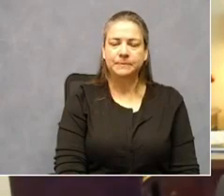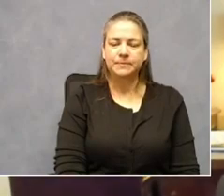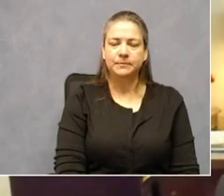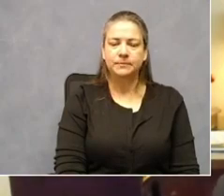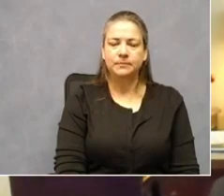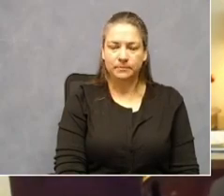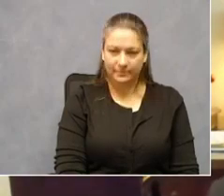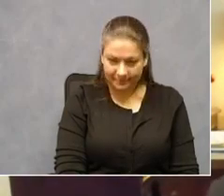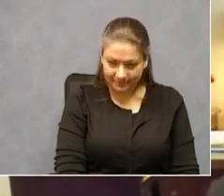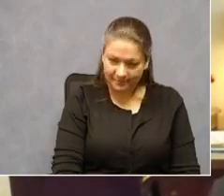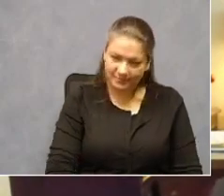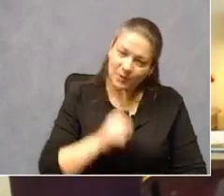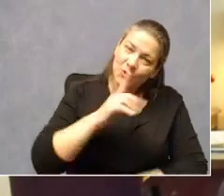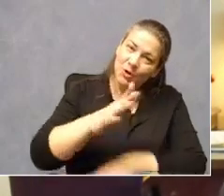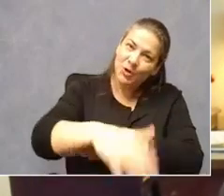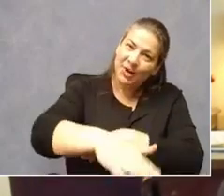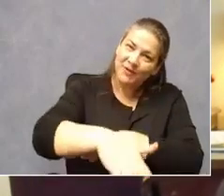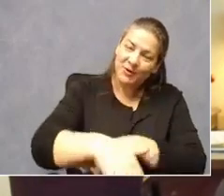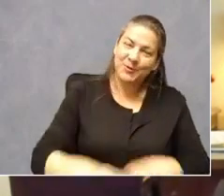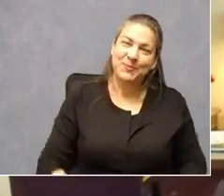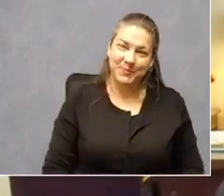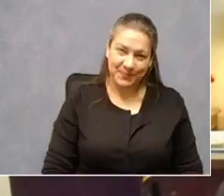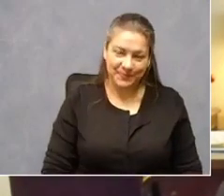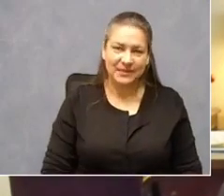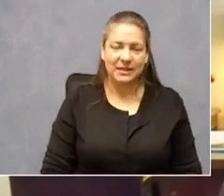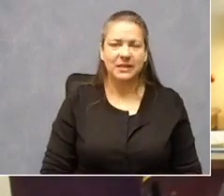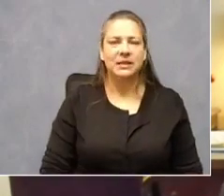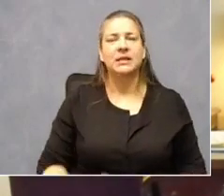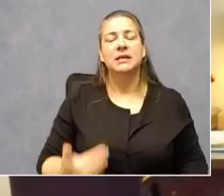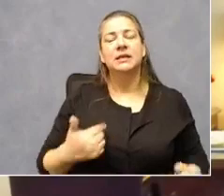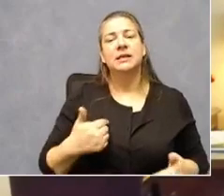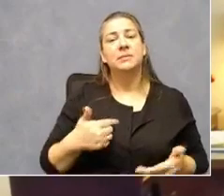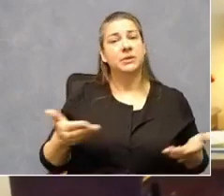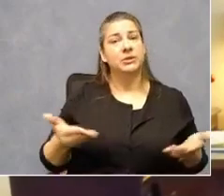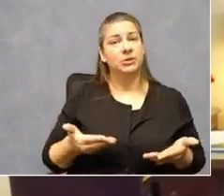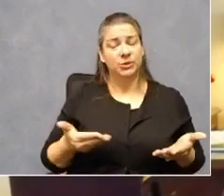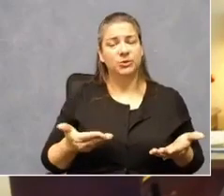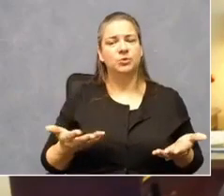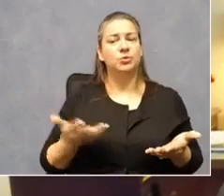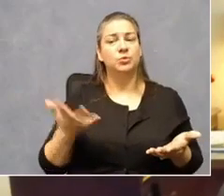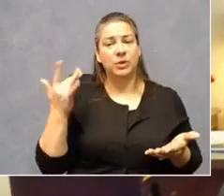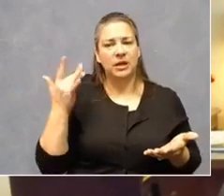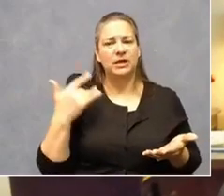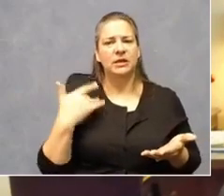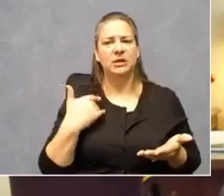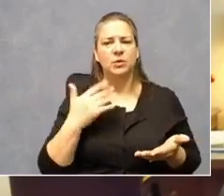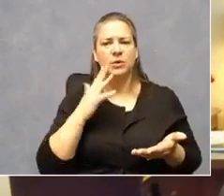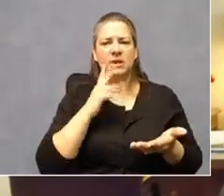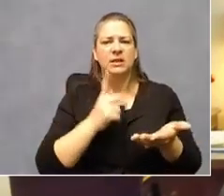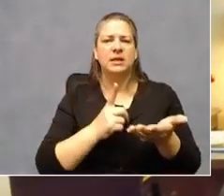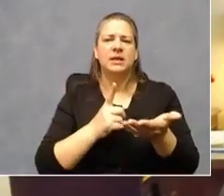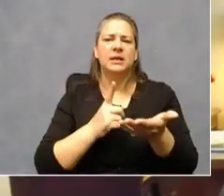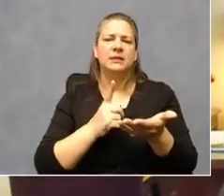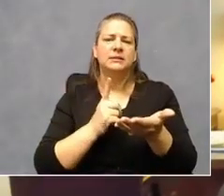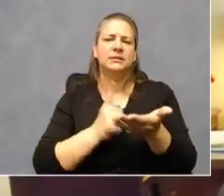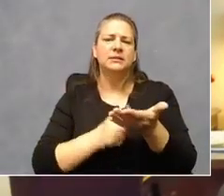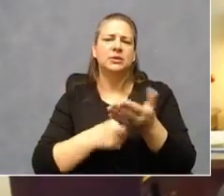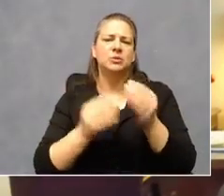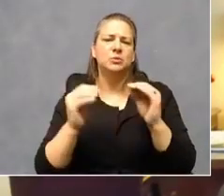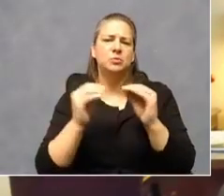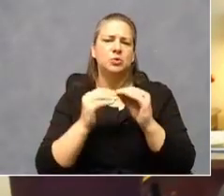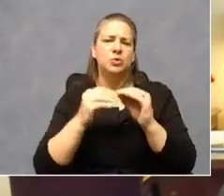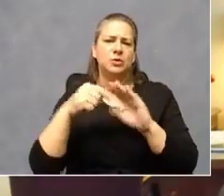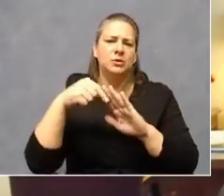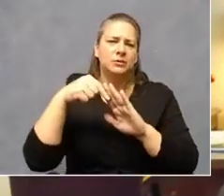Good afternoon. I'm here today to talk to you a little more in depth than I have usually about long-term